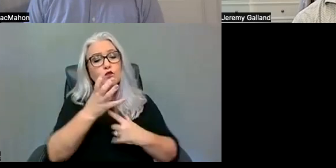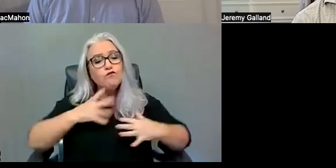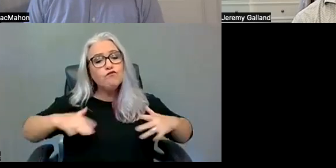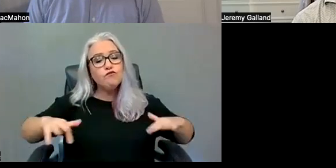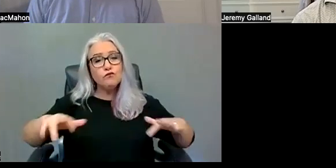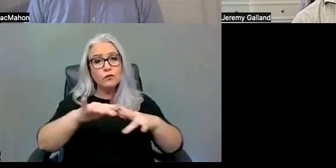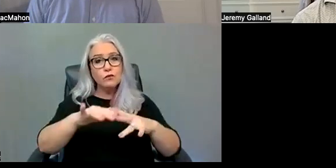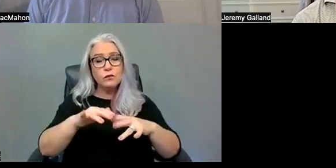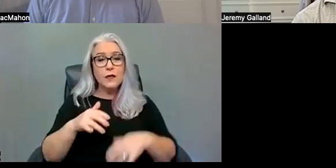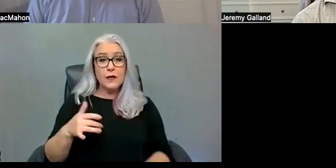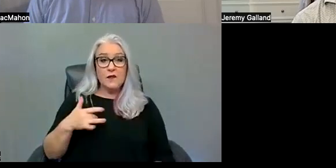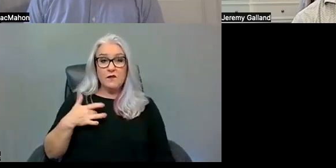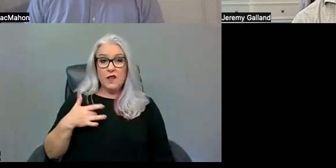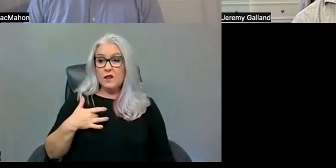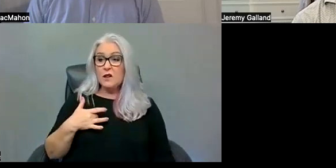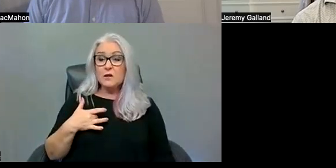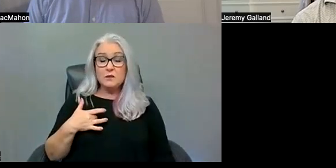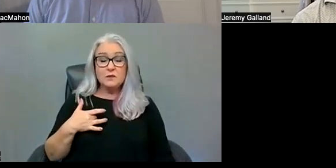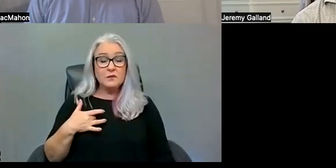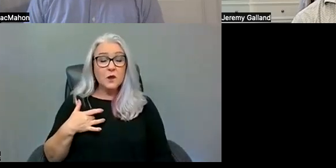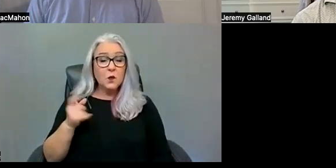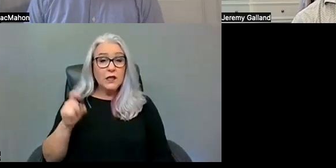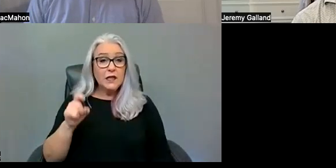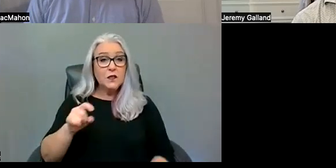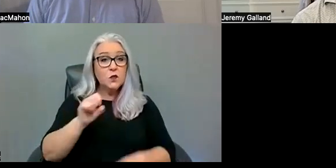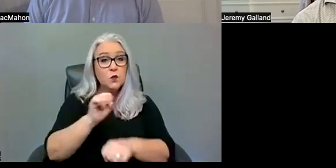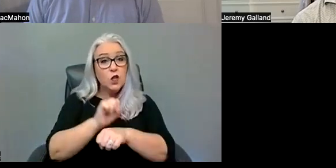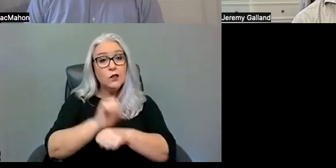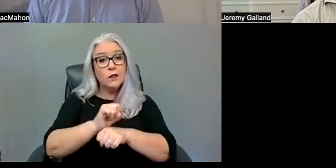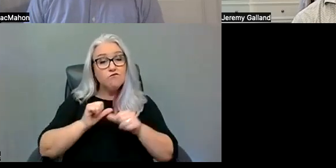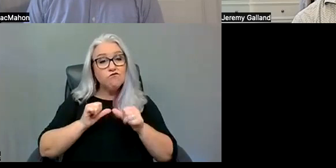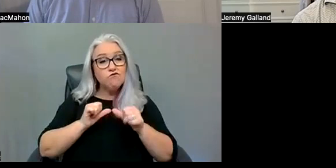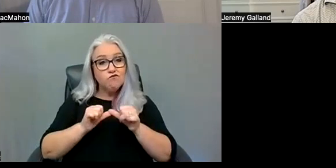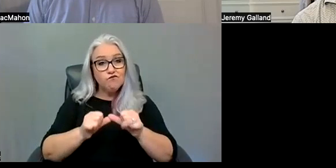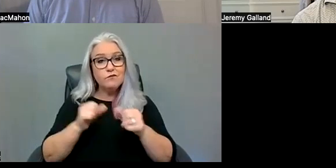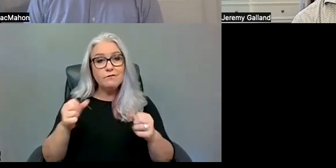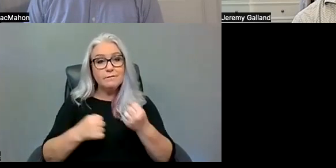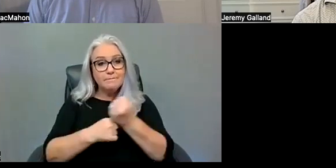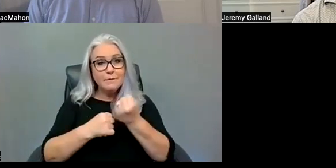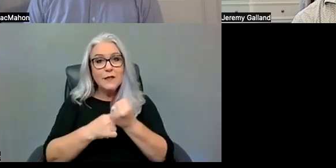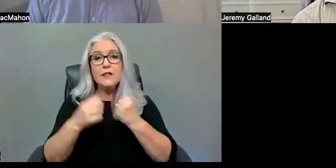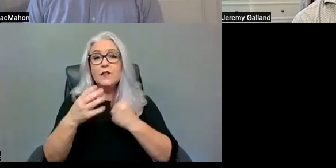ownership and innate desire to be empathetic,